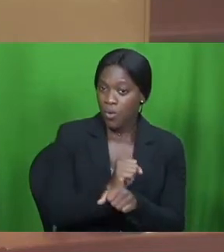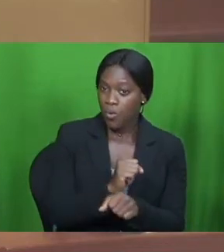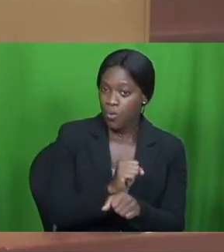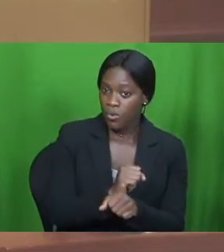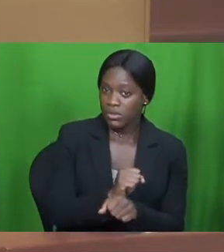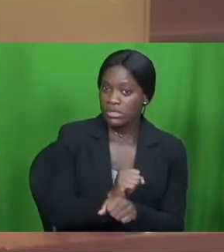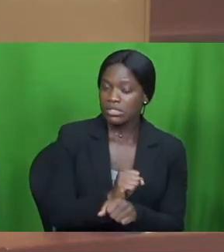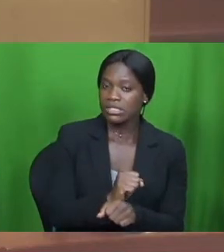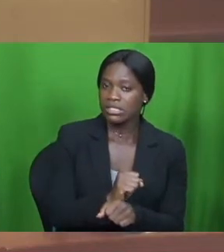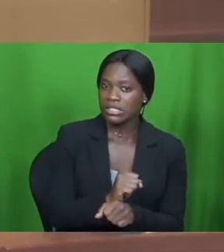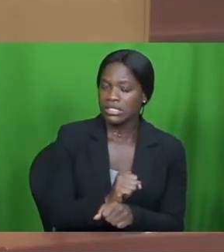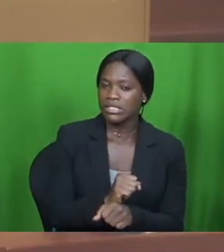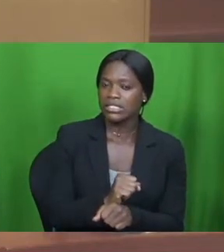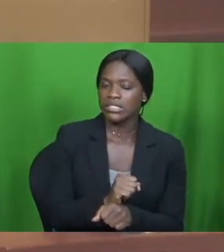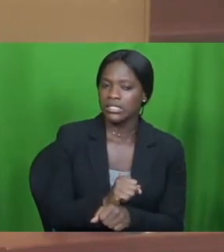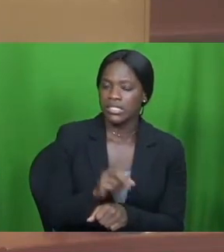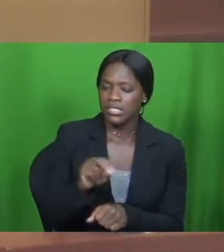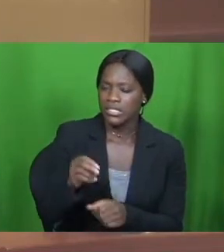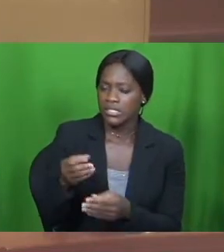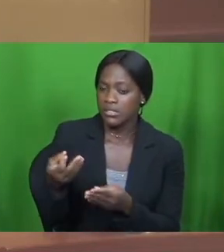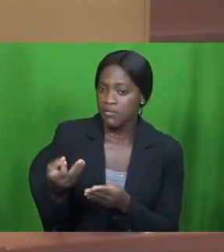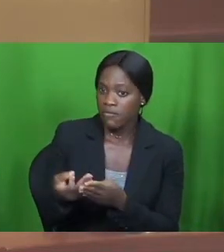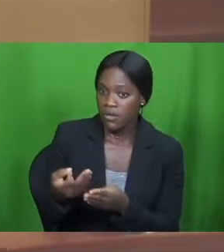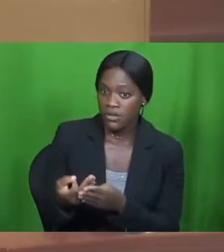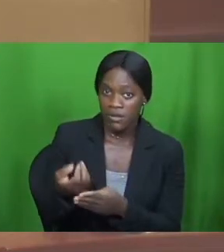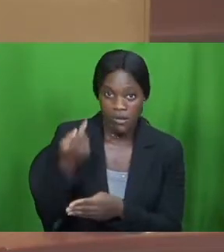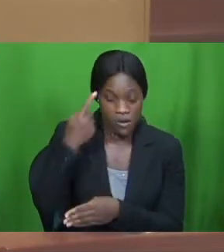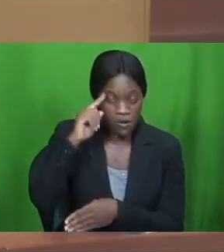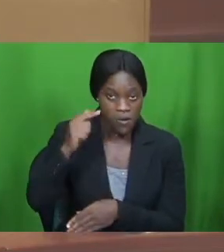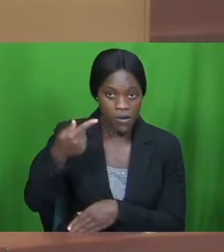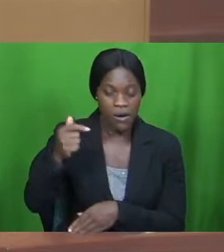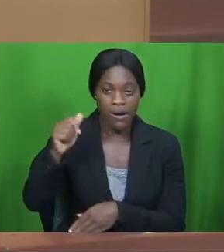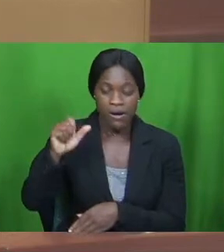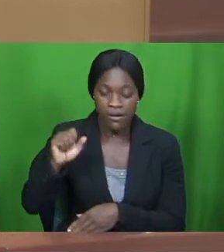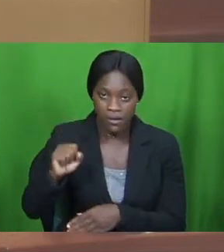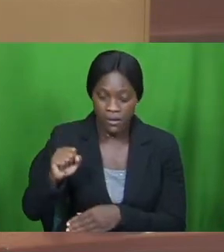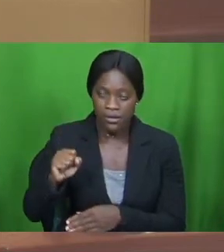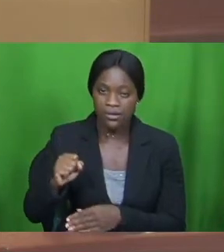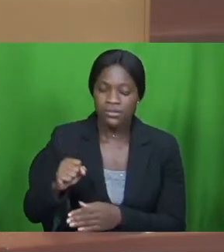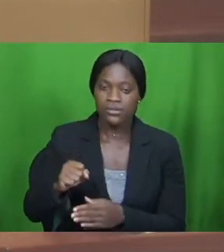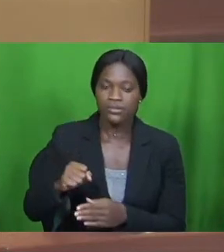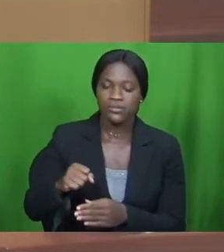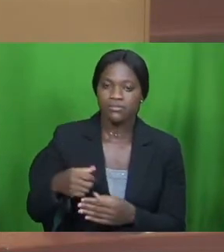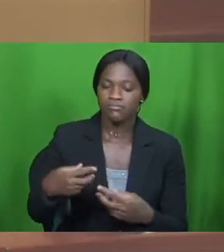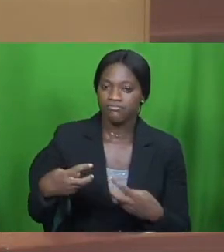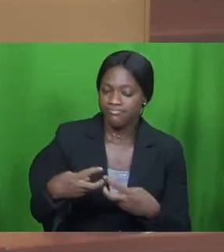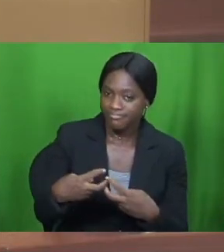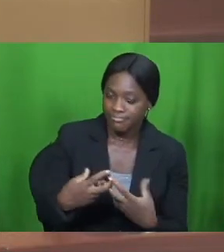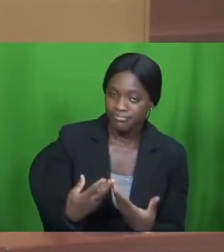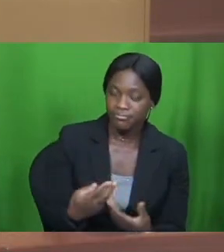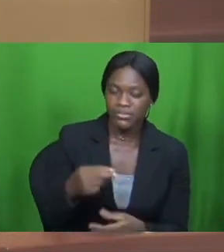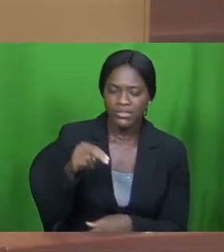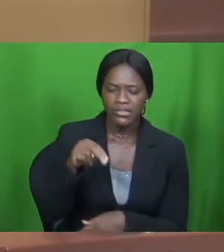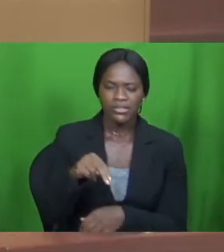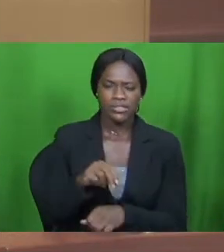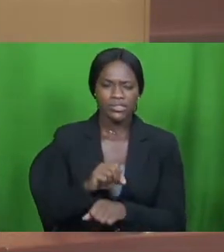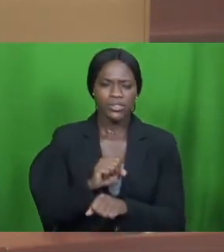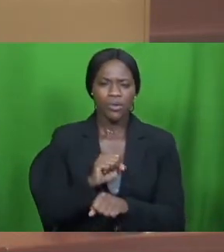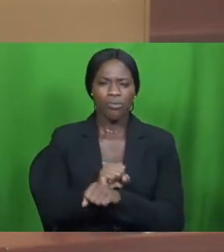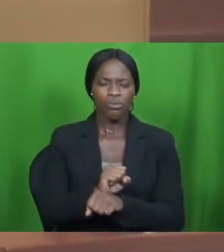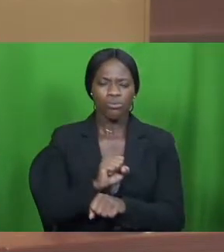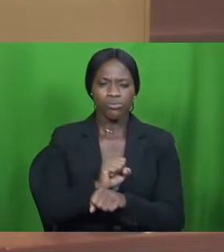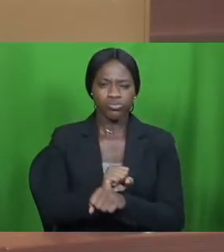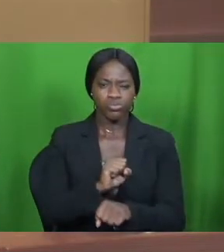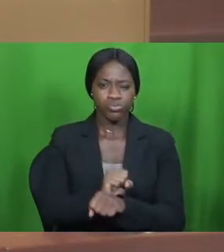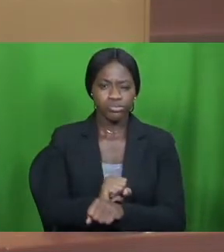the funding for the gas processing plant, there was the need for us to work to secure this